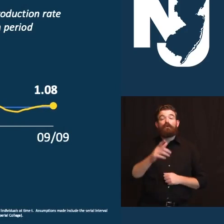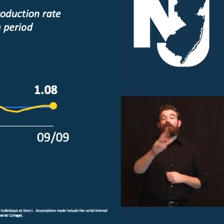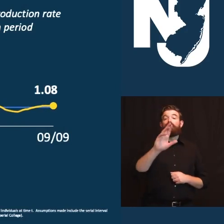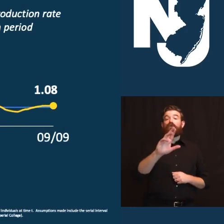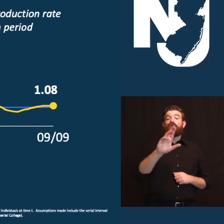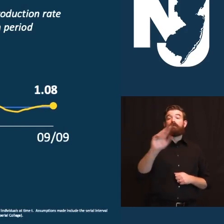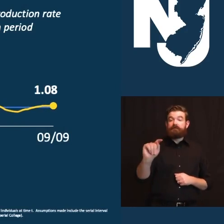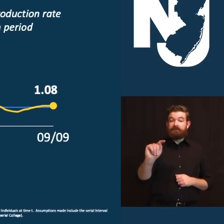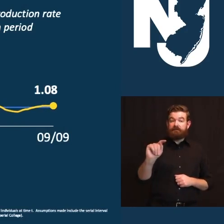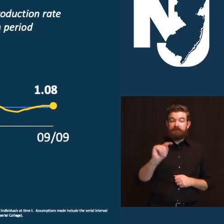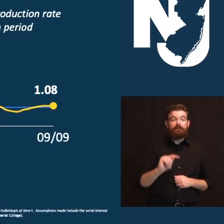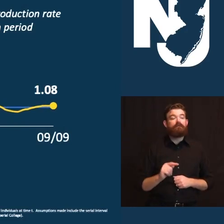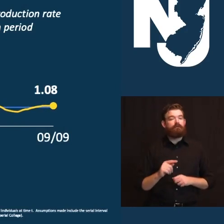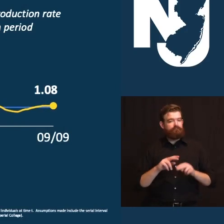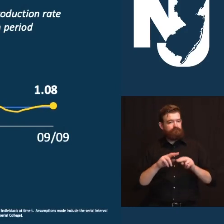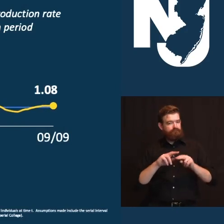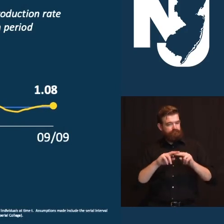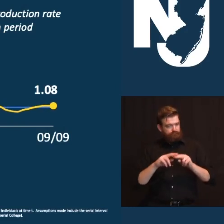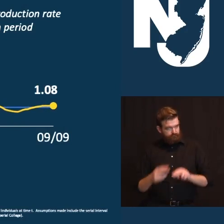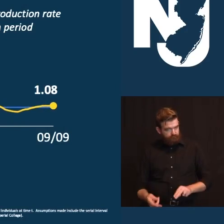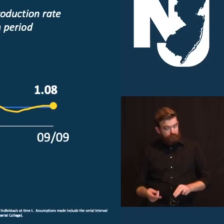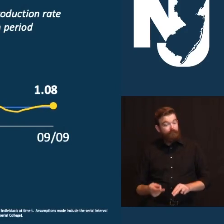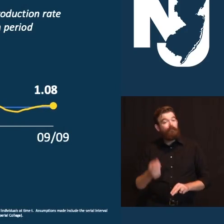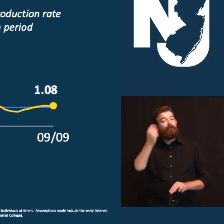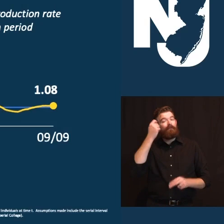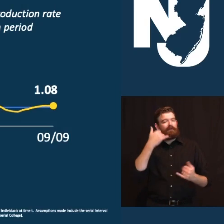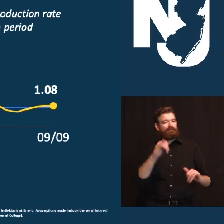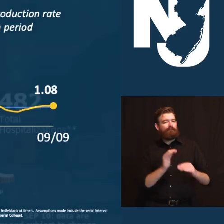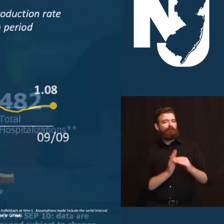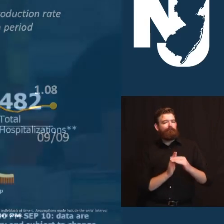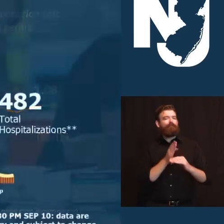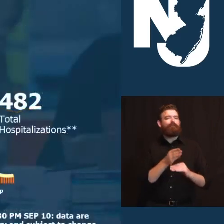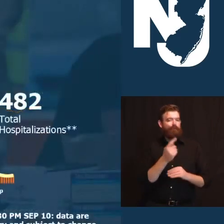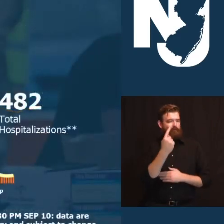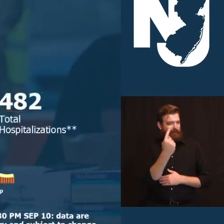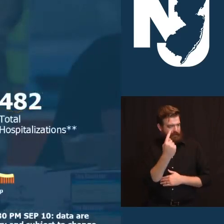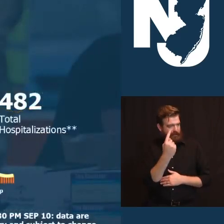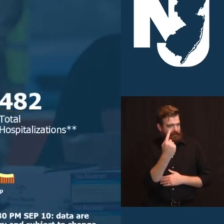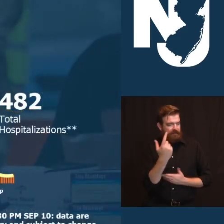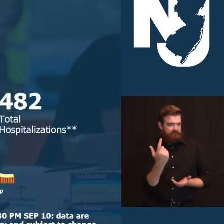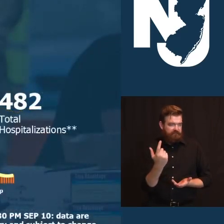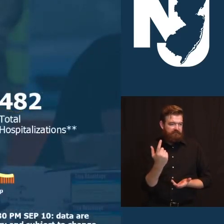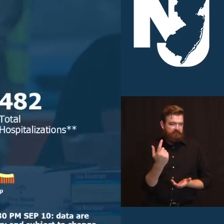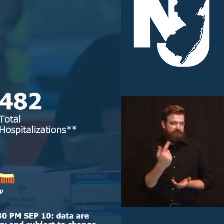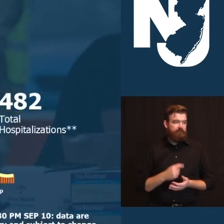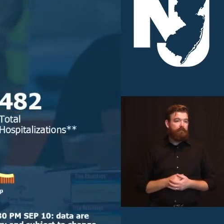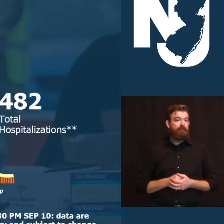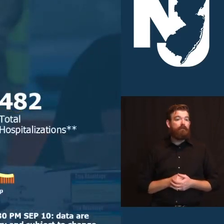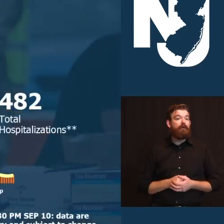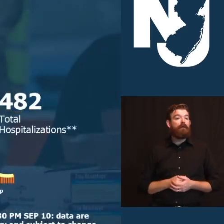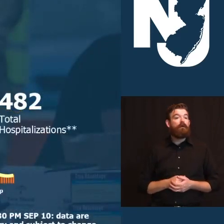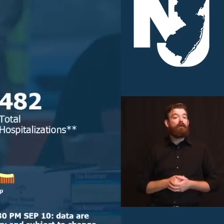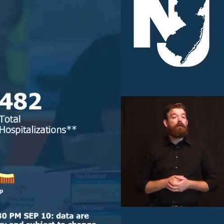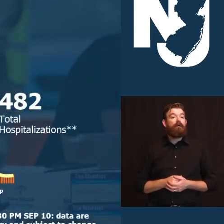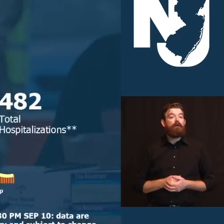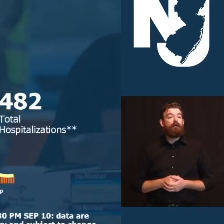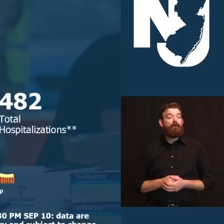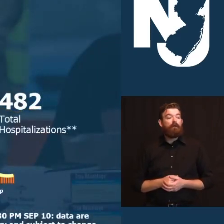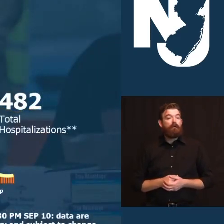hair. Still over 1, but down a hair, 1.08. In our hospitals last night, 240 COVID positive confirmed,